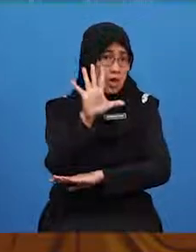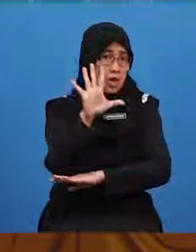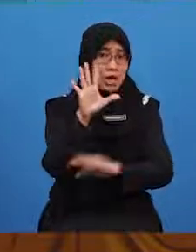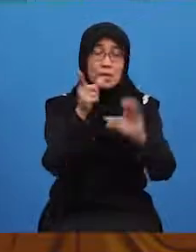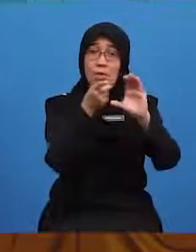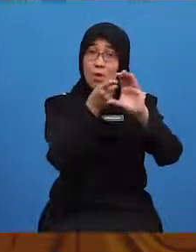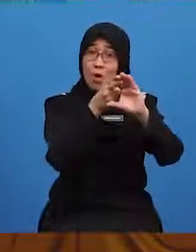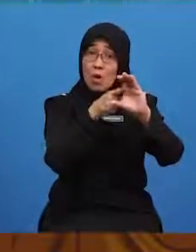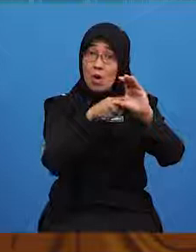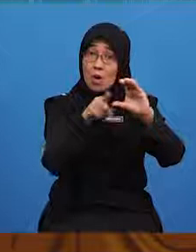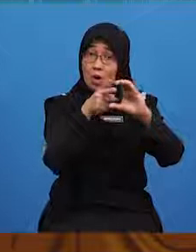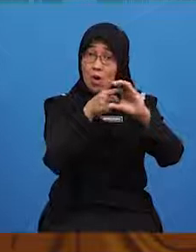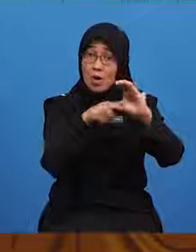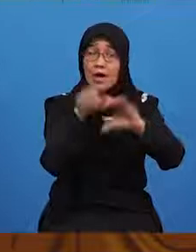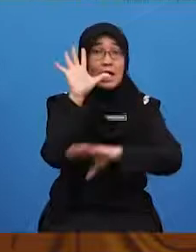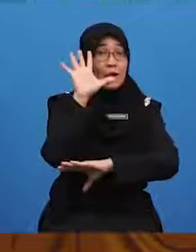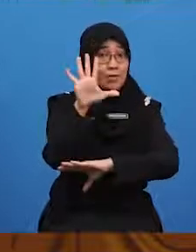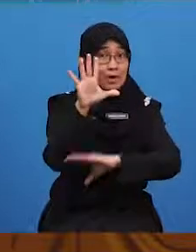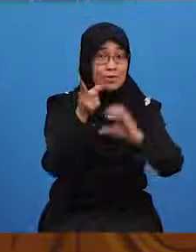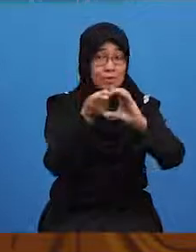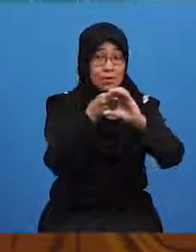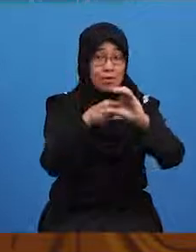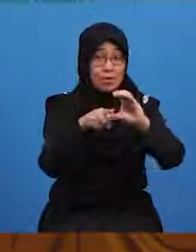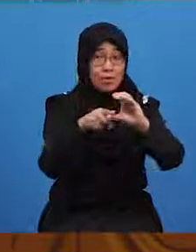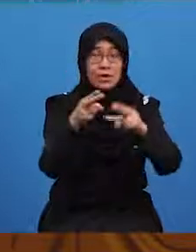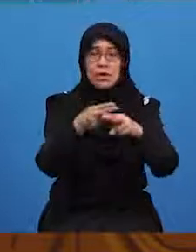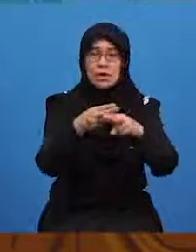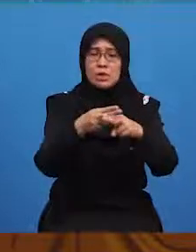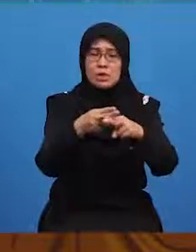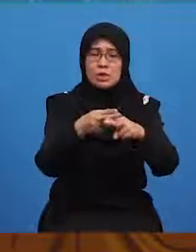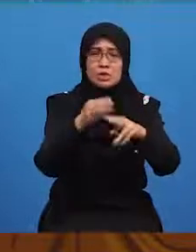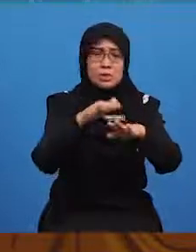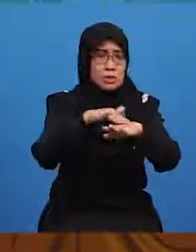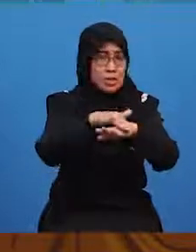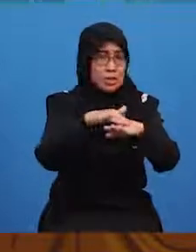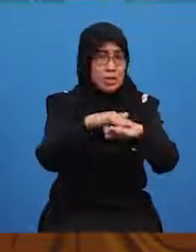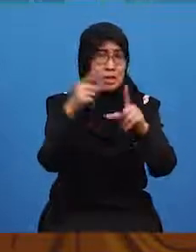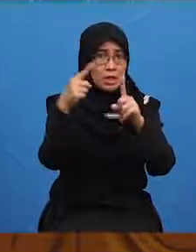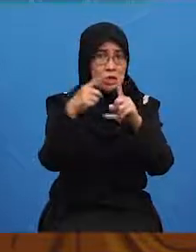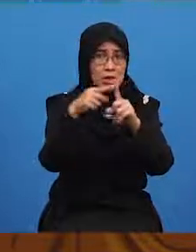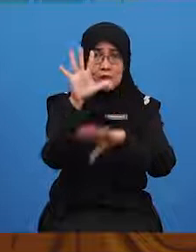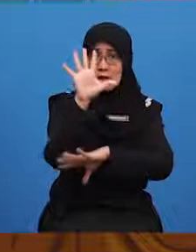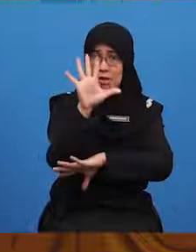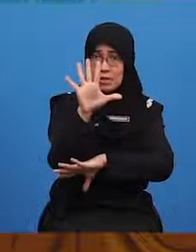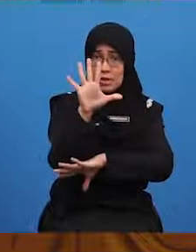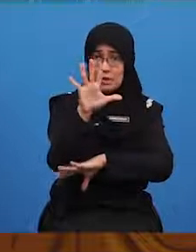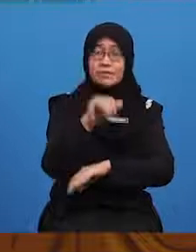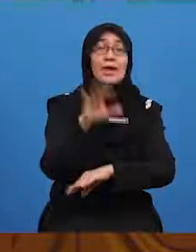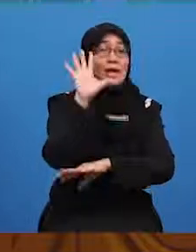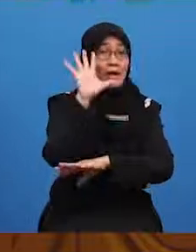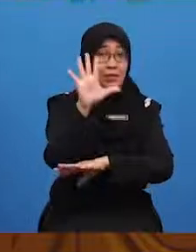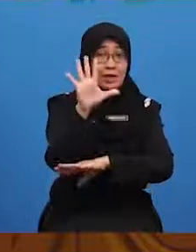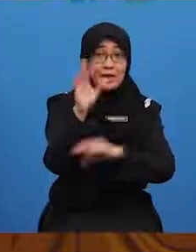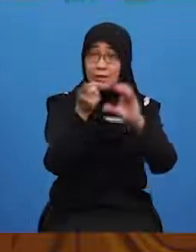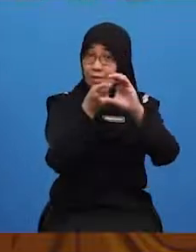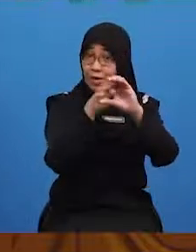Brilliant, boys and girls. It's 5 o'clock. 5 o'clock. The shorthand is